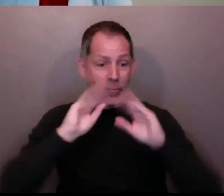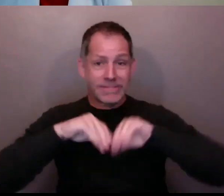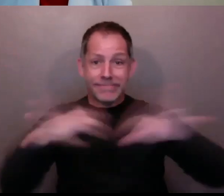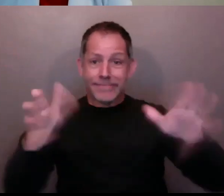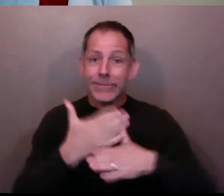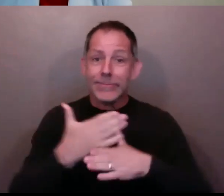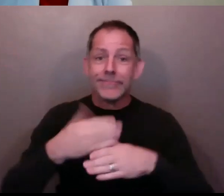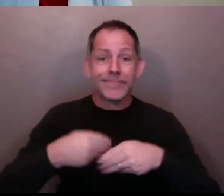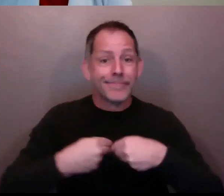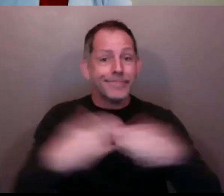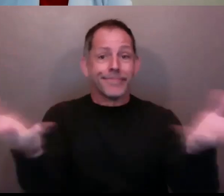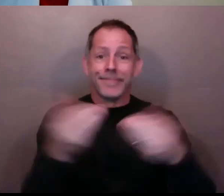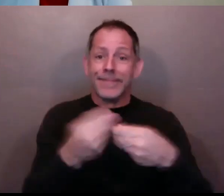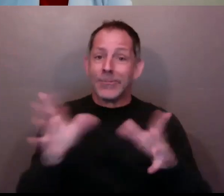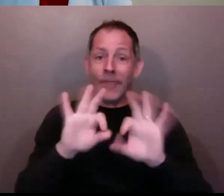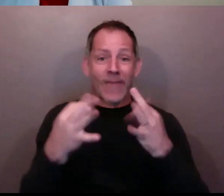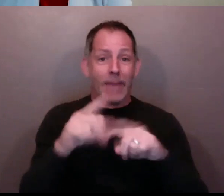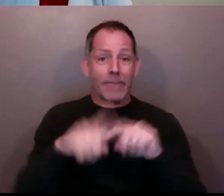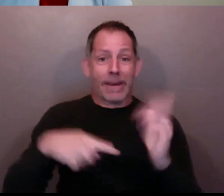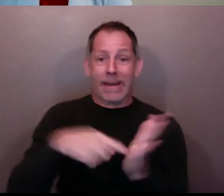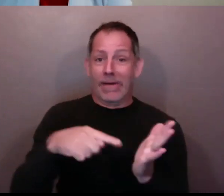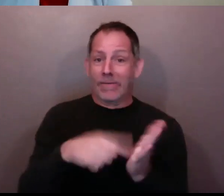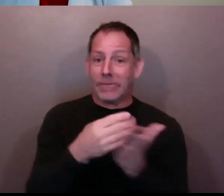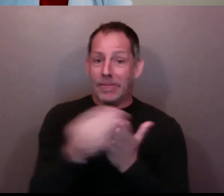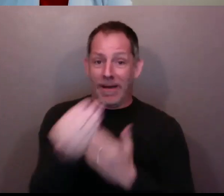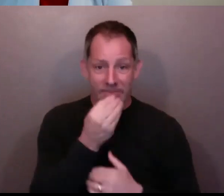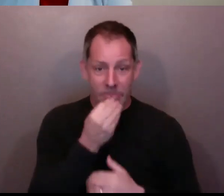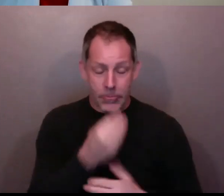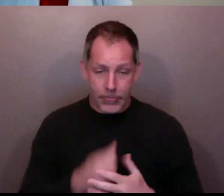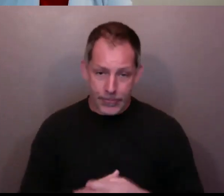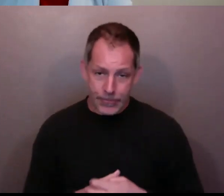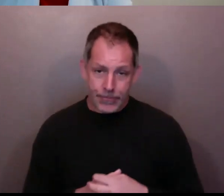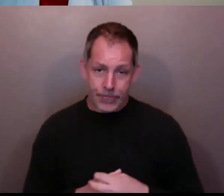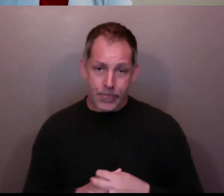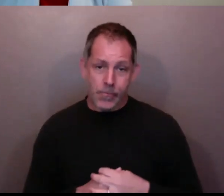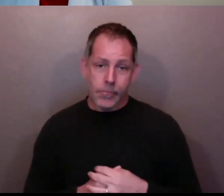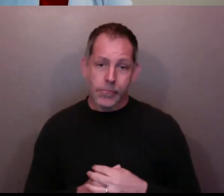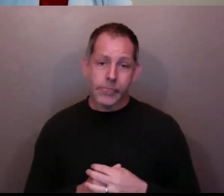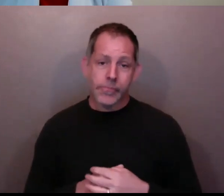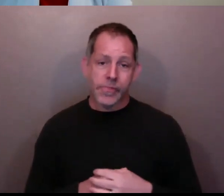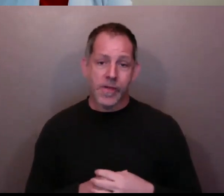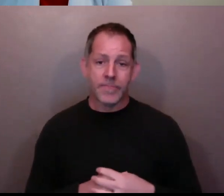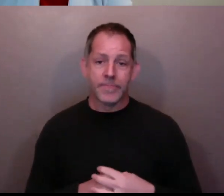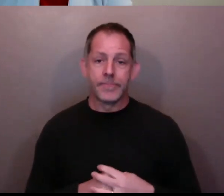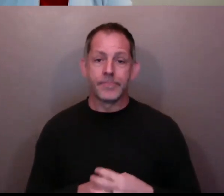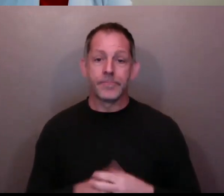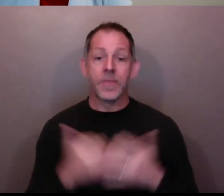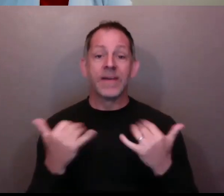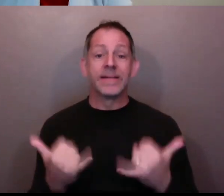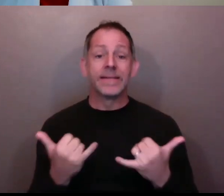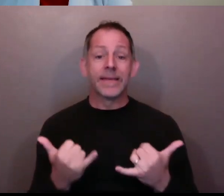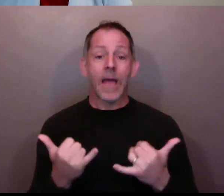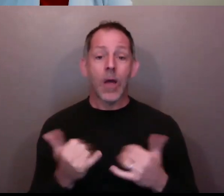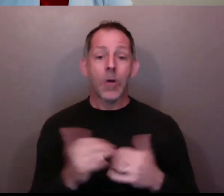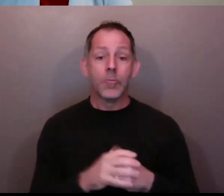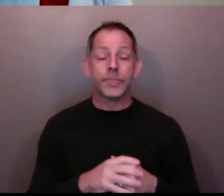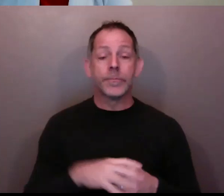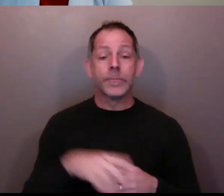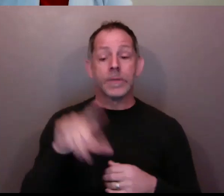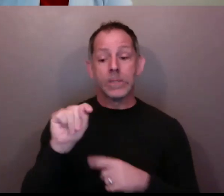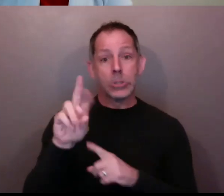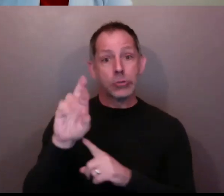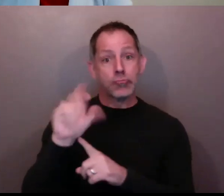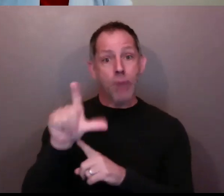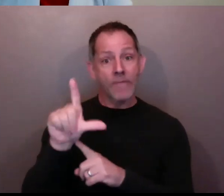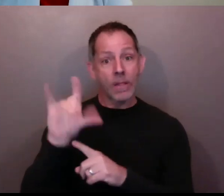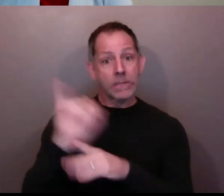can. Because of disruptions to travel, our local aerospace companies, including Boeing, are hurting. I've called a meeting